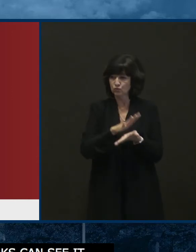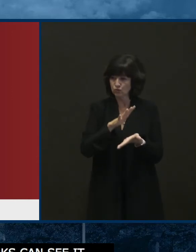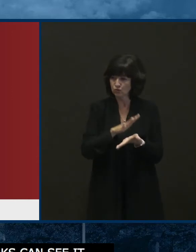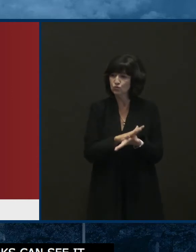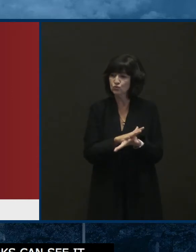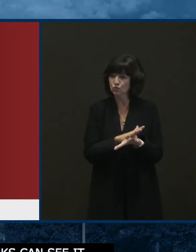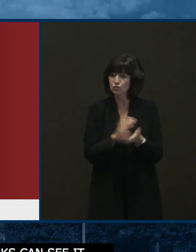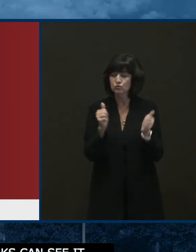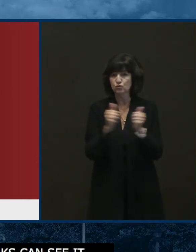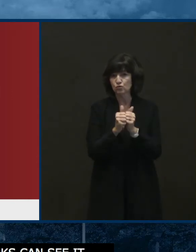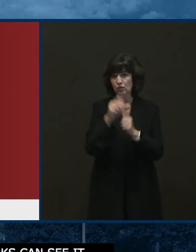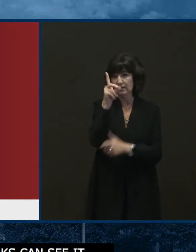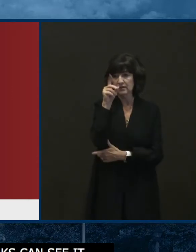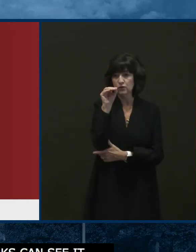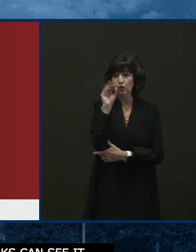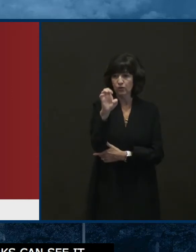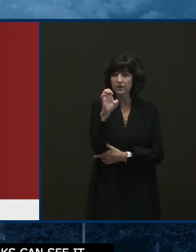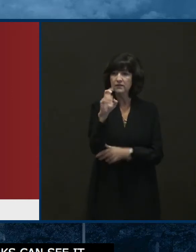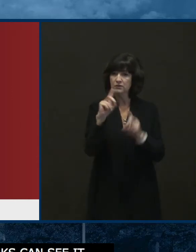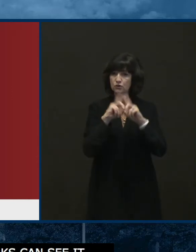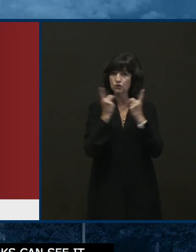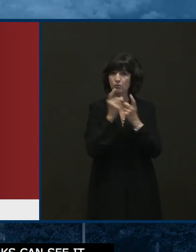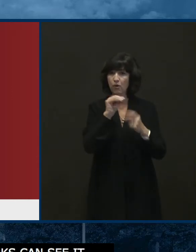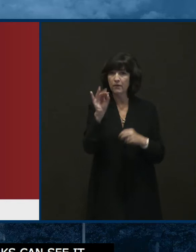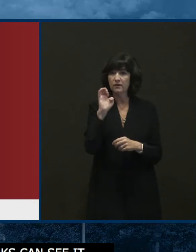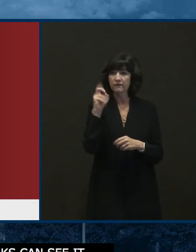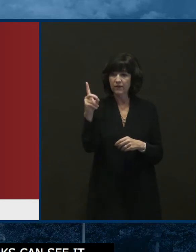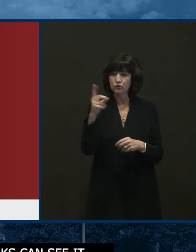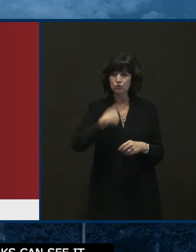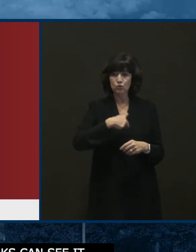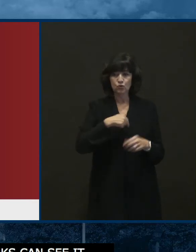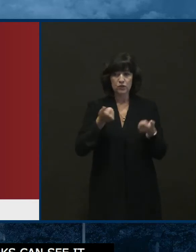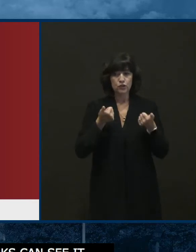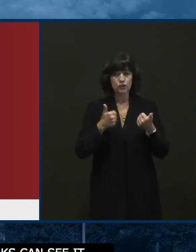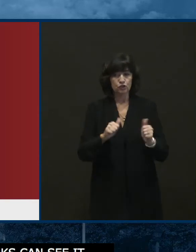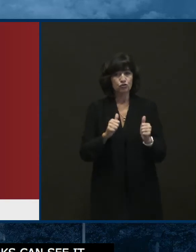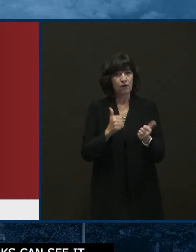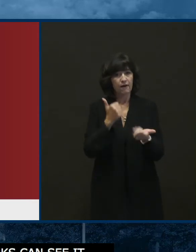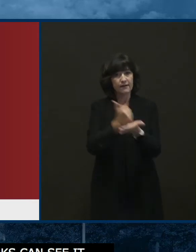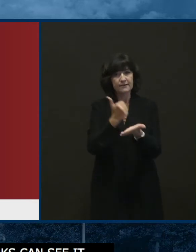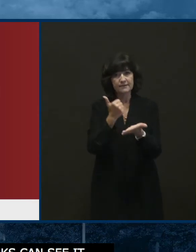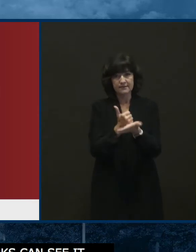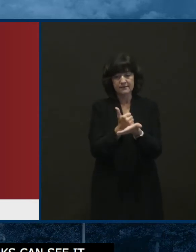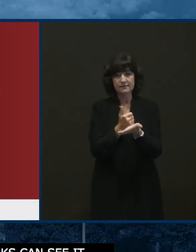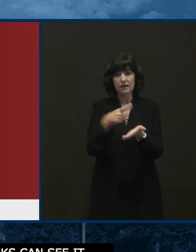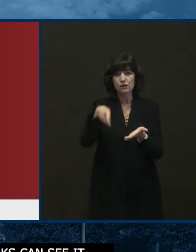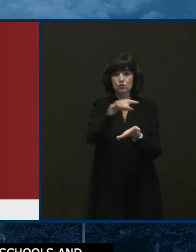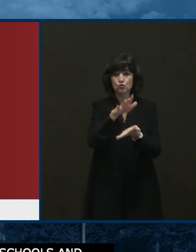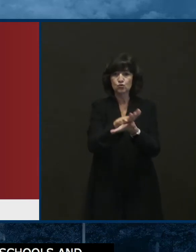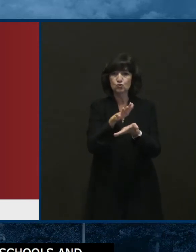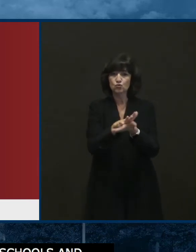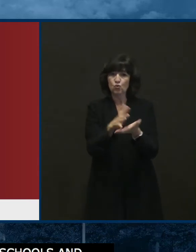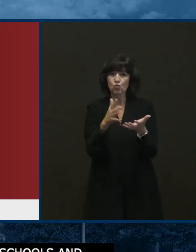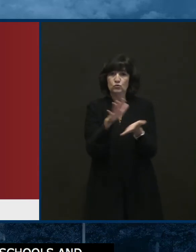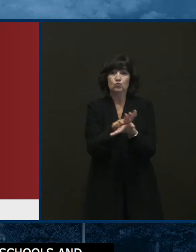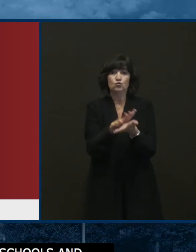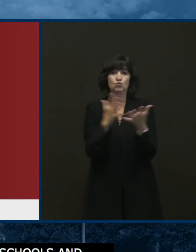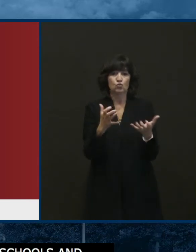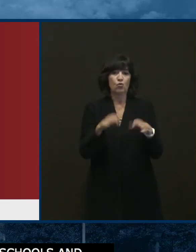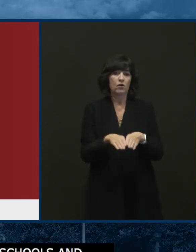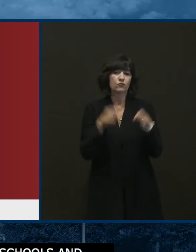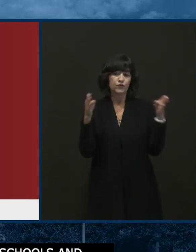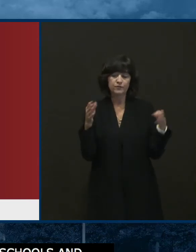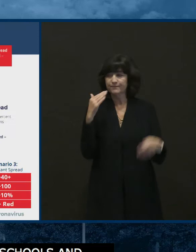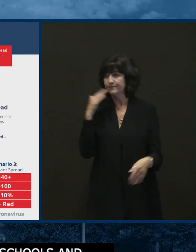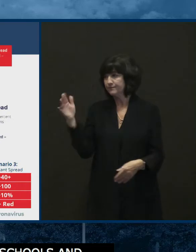with the Department of Education as we try to assist schools in the reopening process. Thank you,